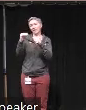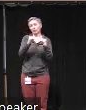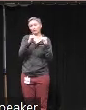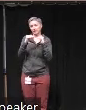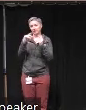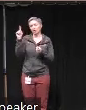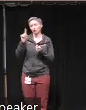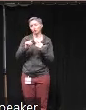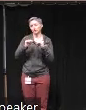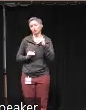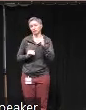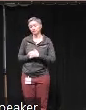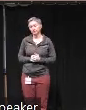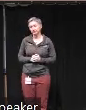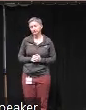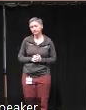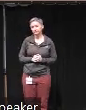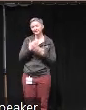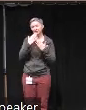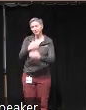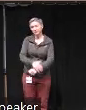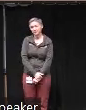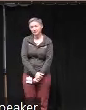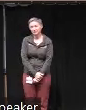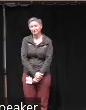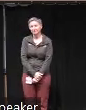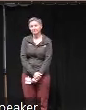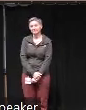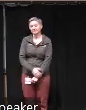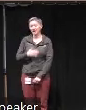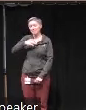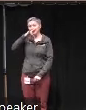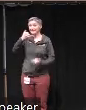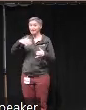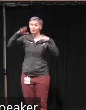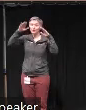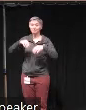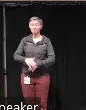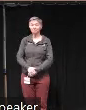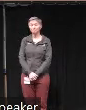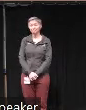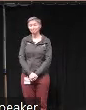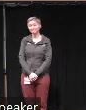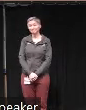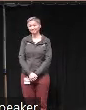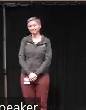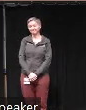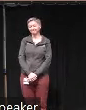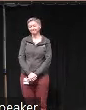reduce disparity. So thank you. And my kids have grown up now.